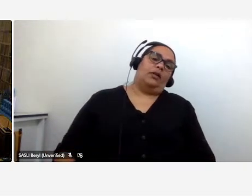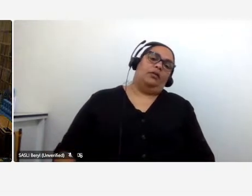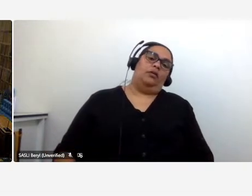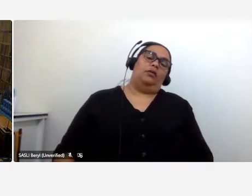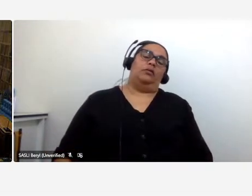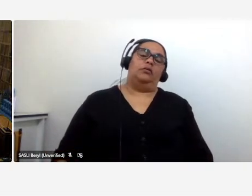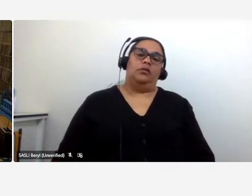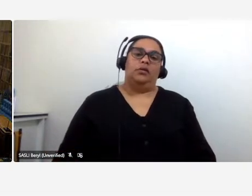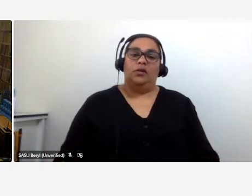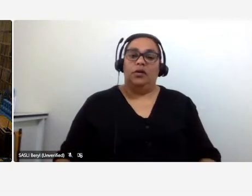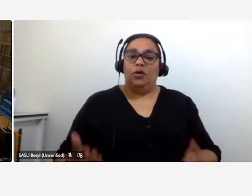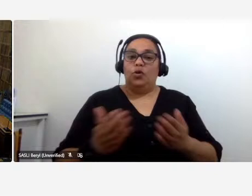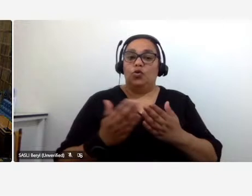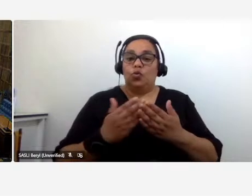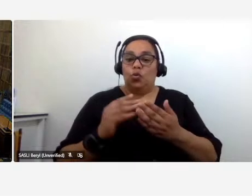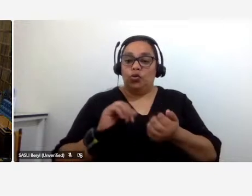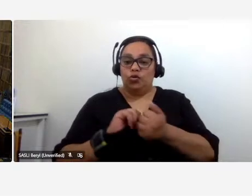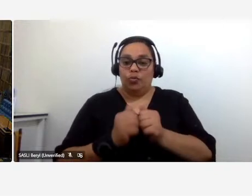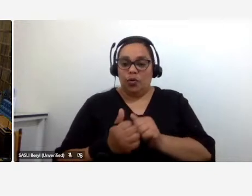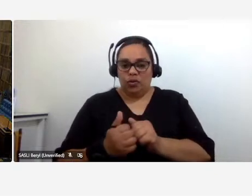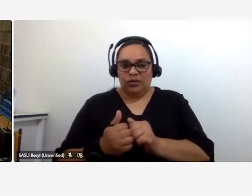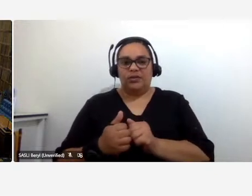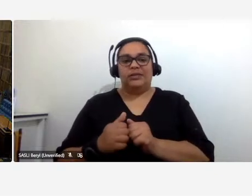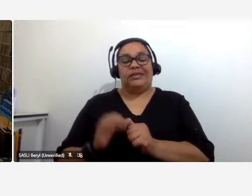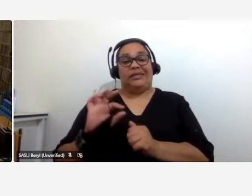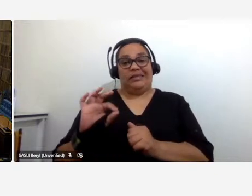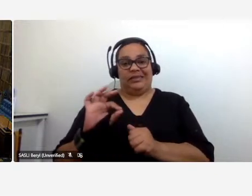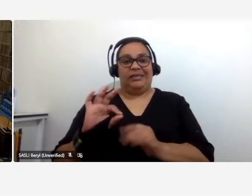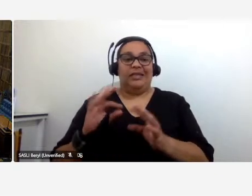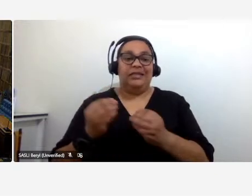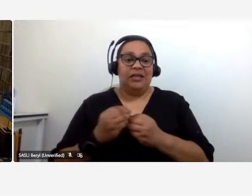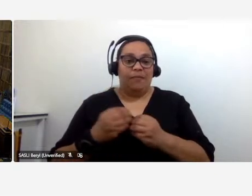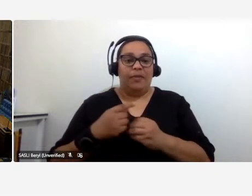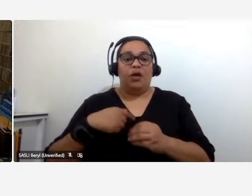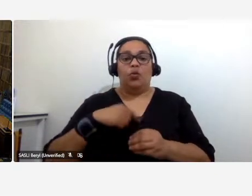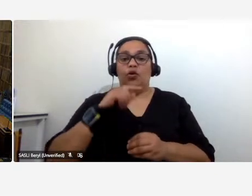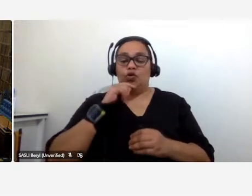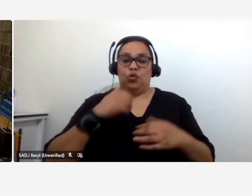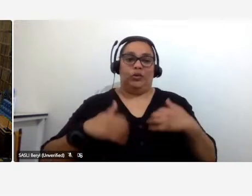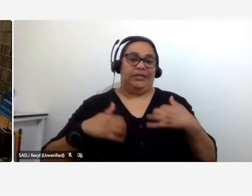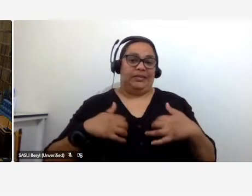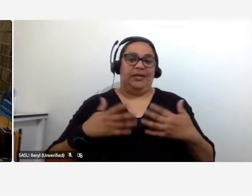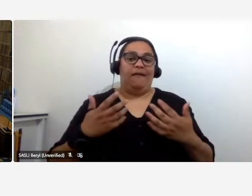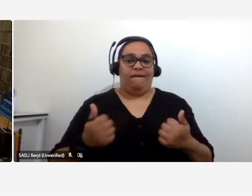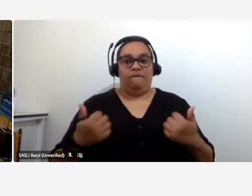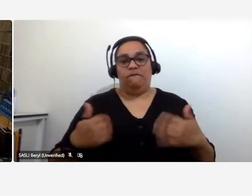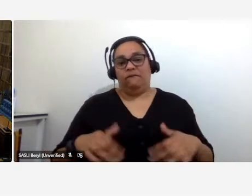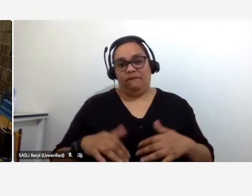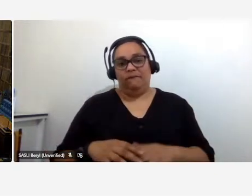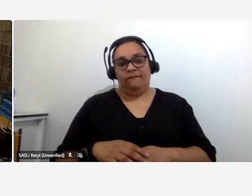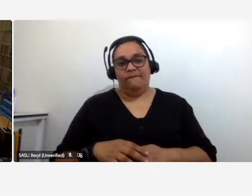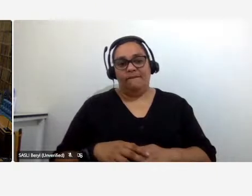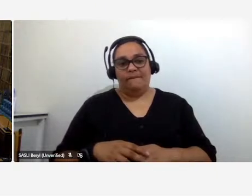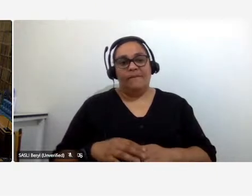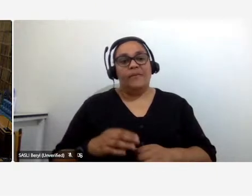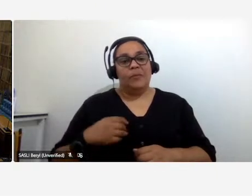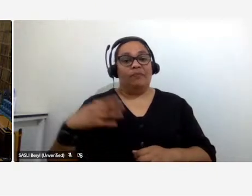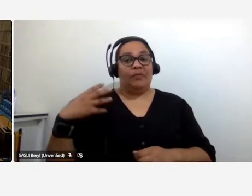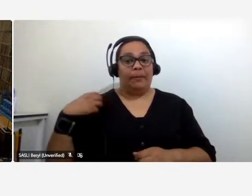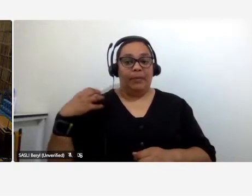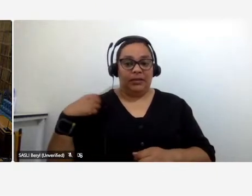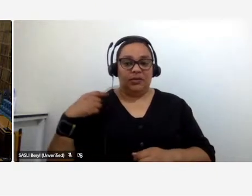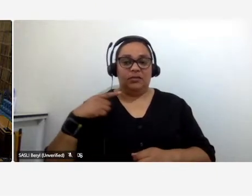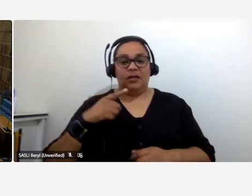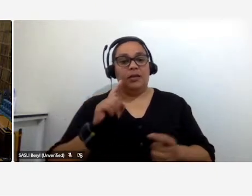School sports is something that we are very excited about. Our minister